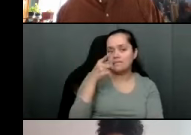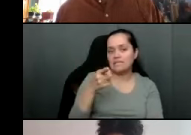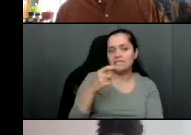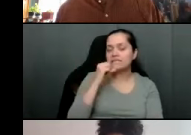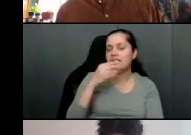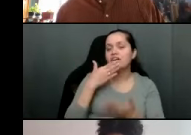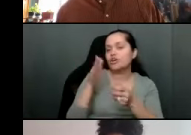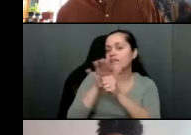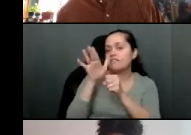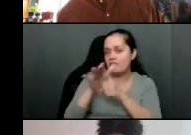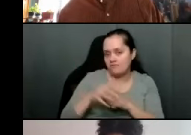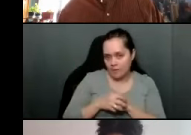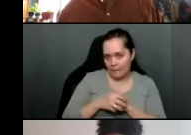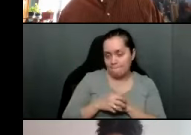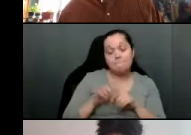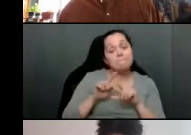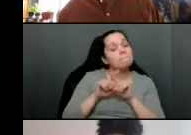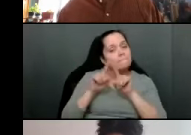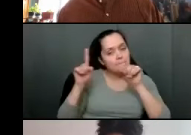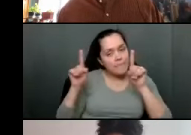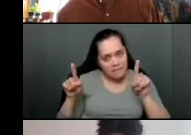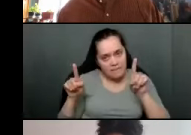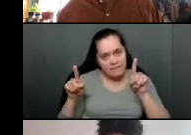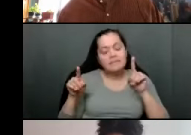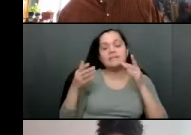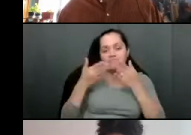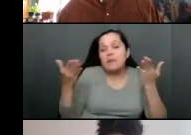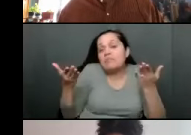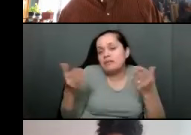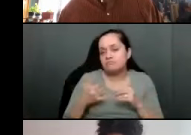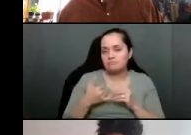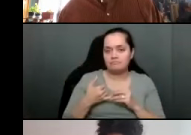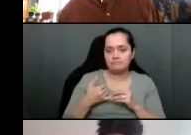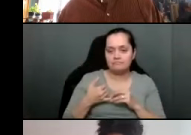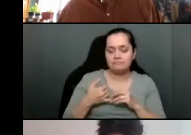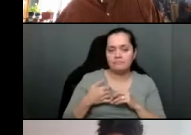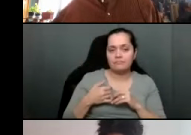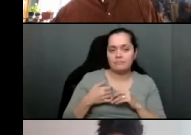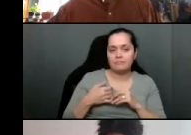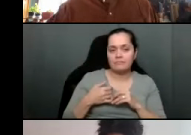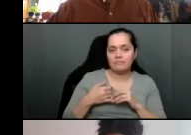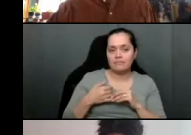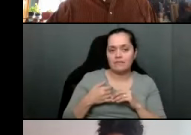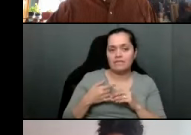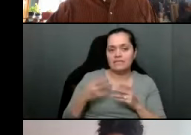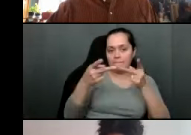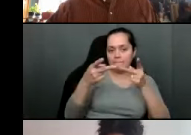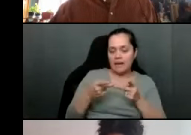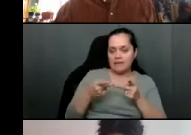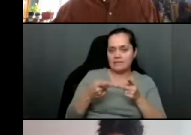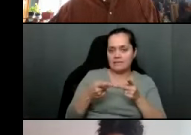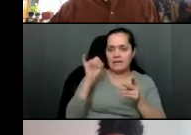good enough. But it is something. It's place identification.